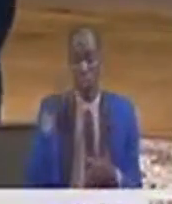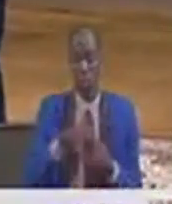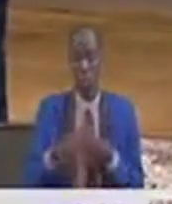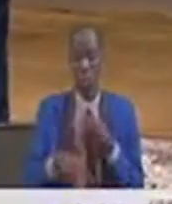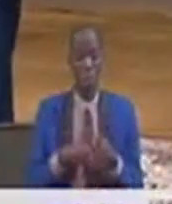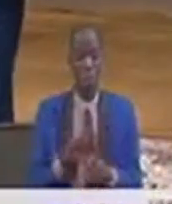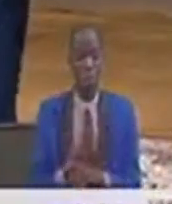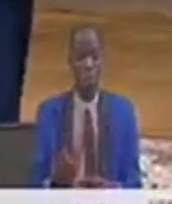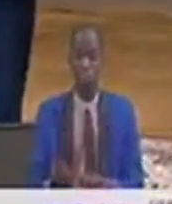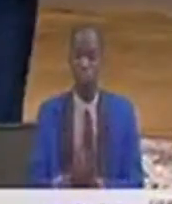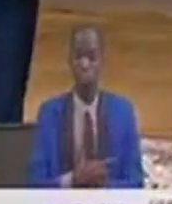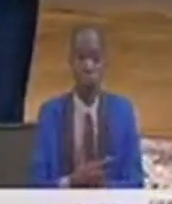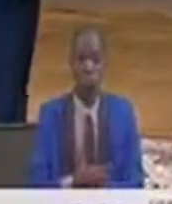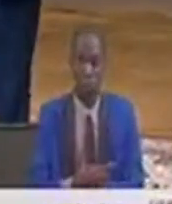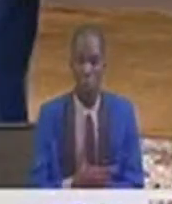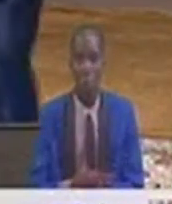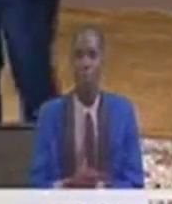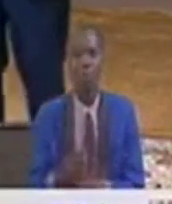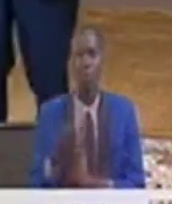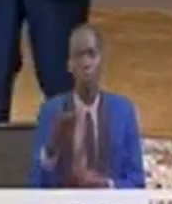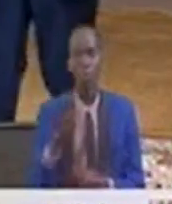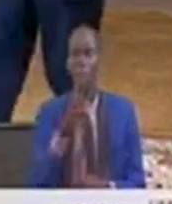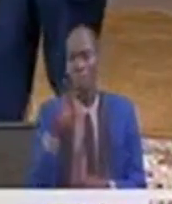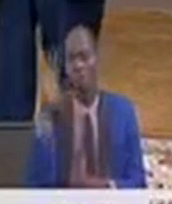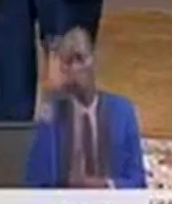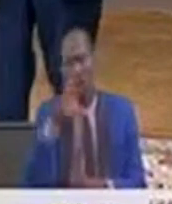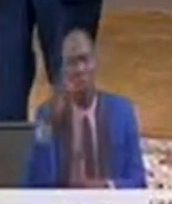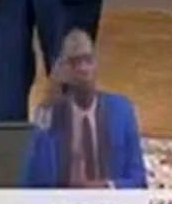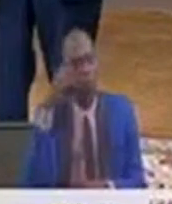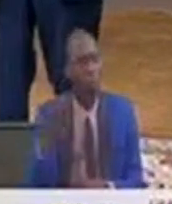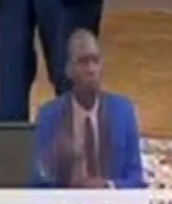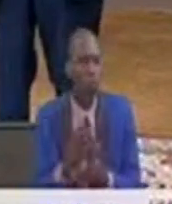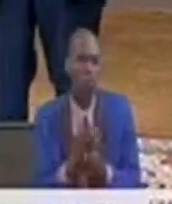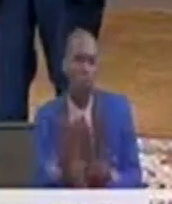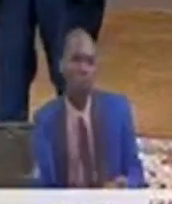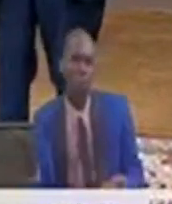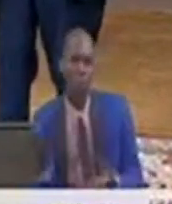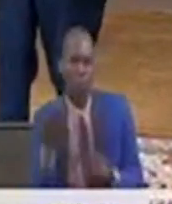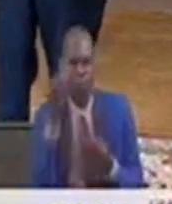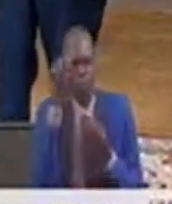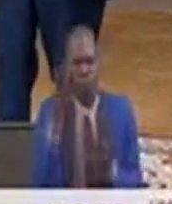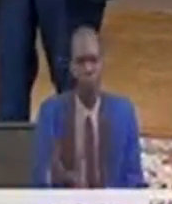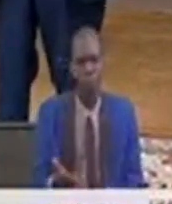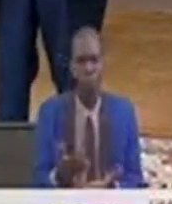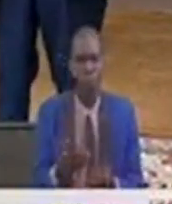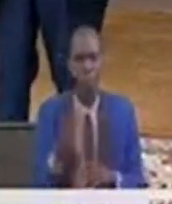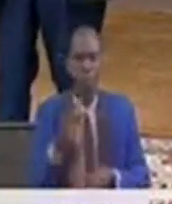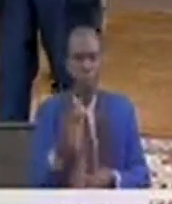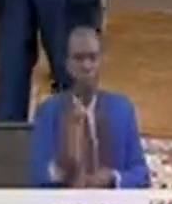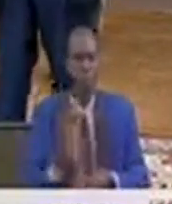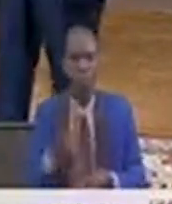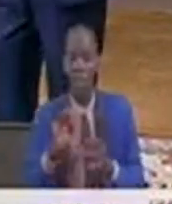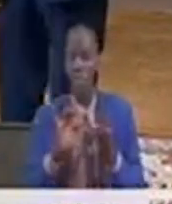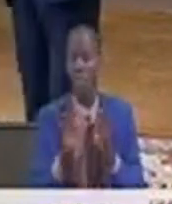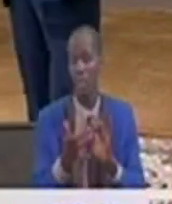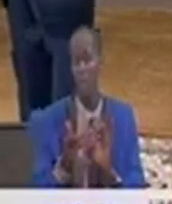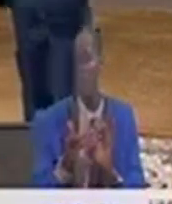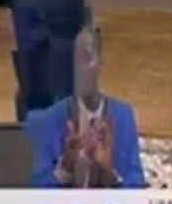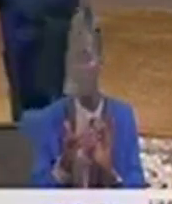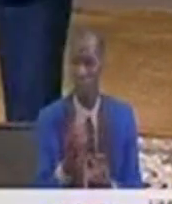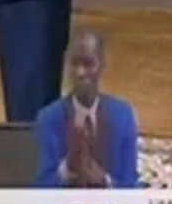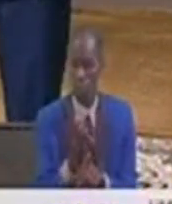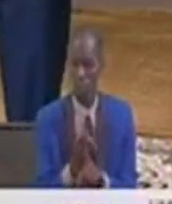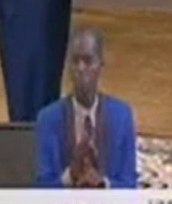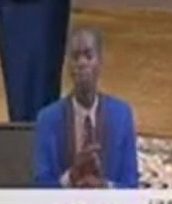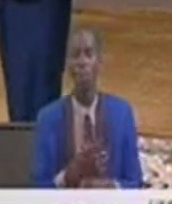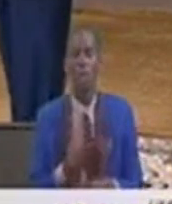much. You are searching for an information on the net, Wikipedia or whatever, and